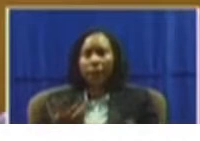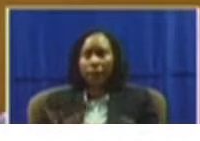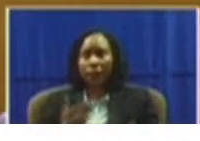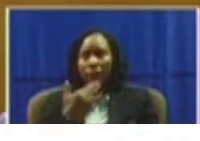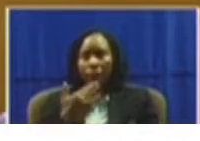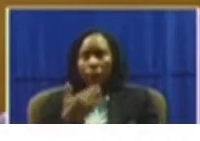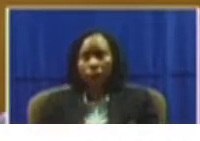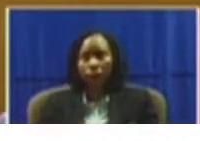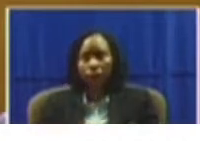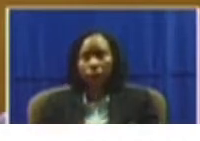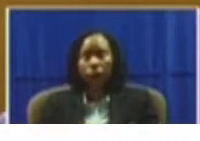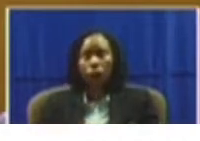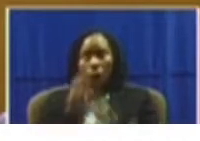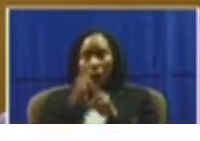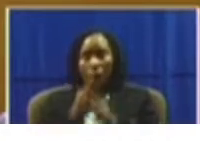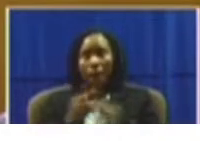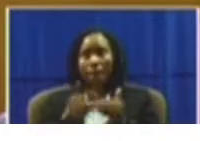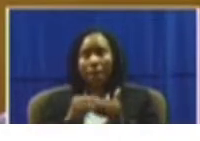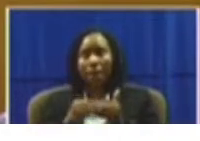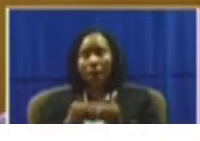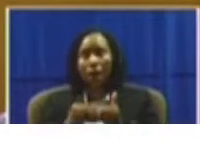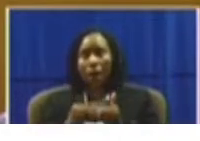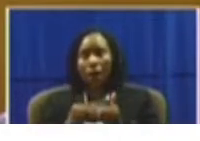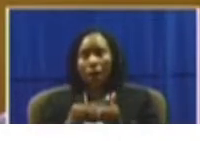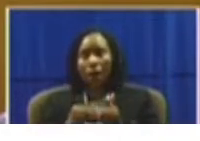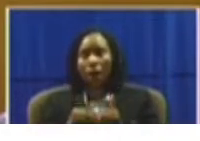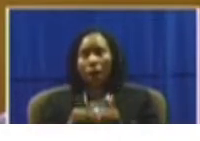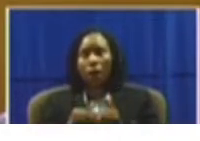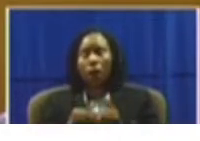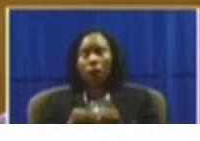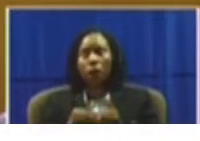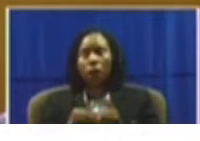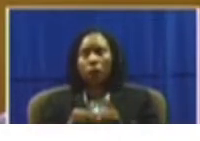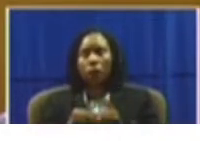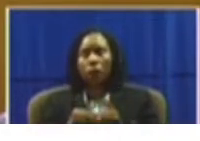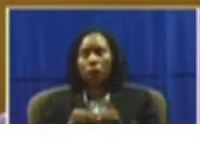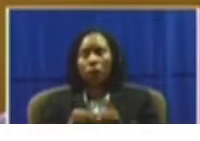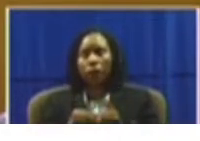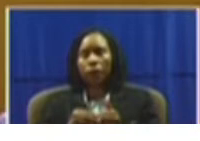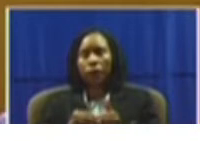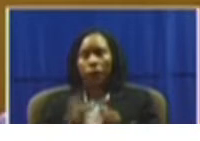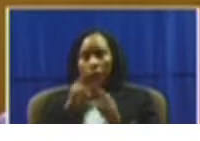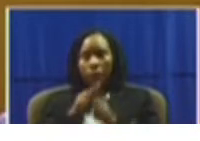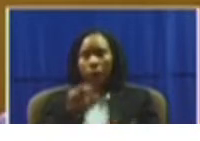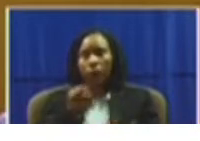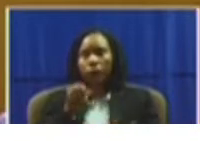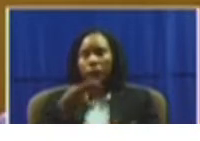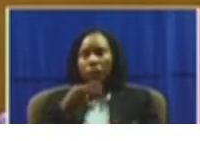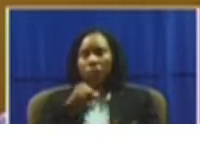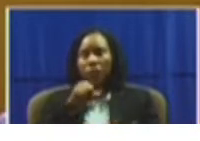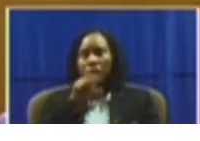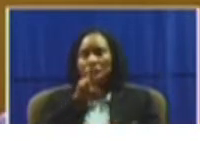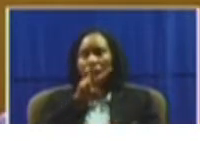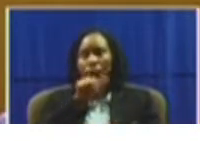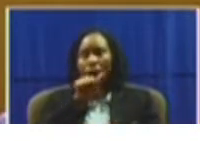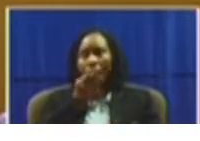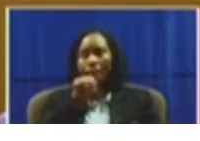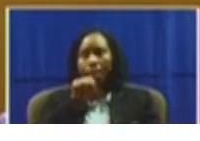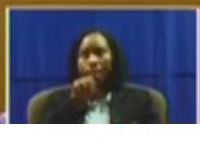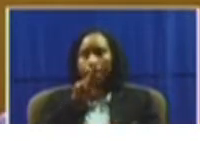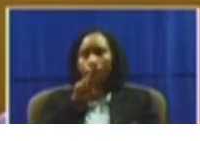The Honorable Member from the Honorable Chief Whip of the Honorable Shabambu. Honorable